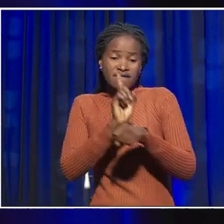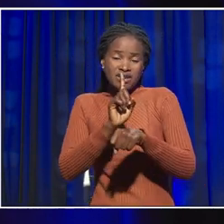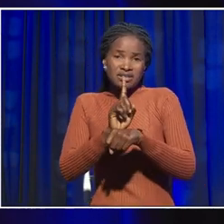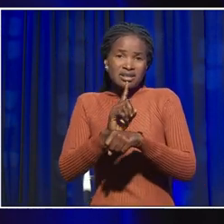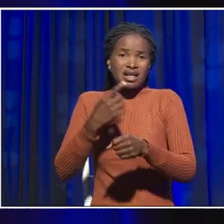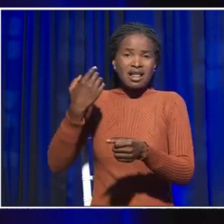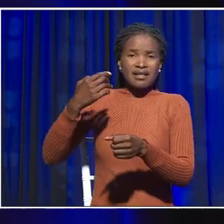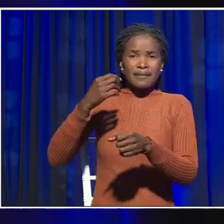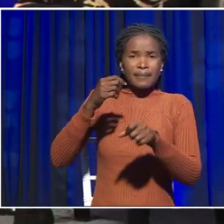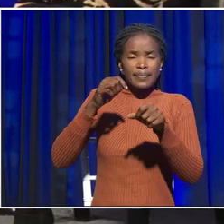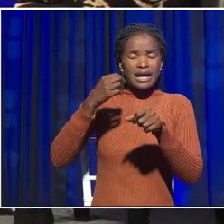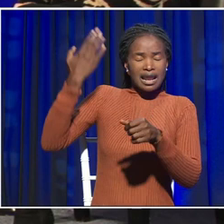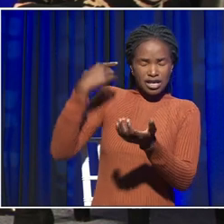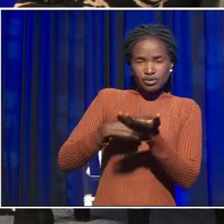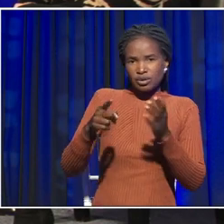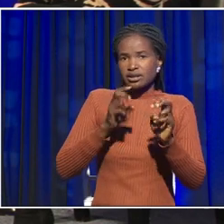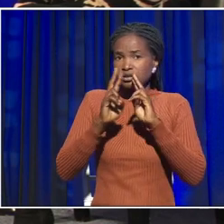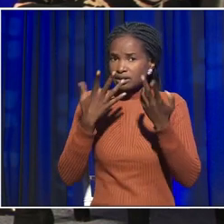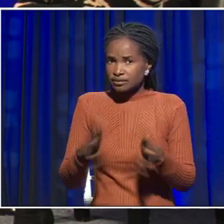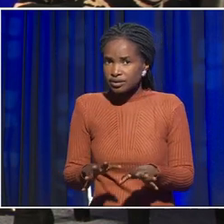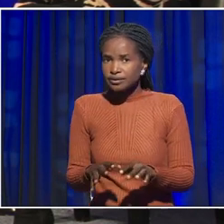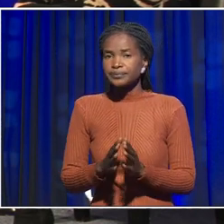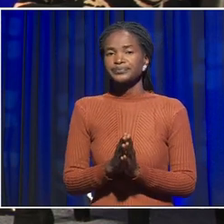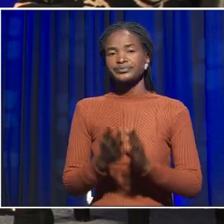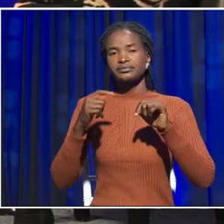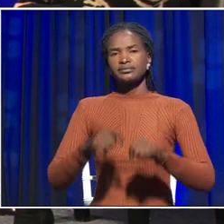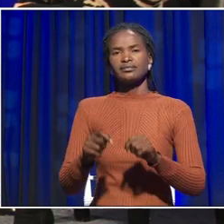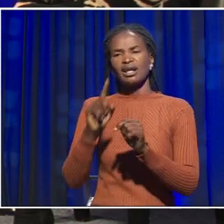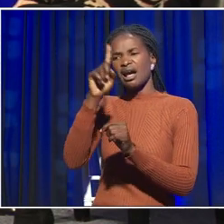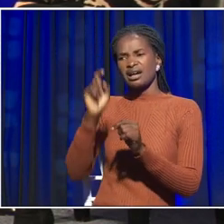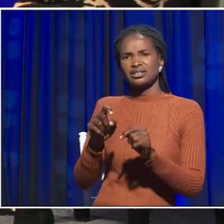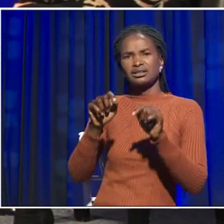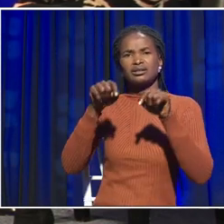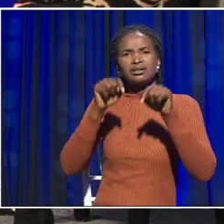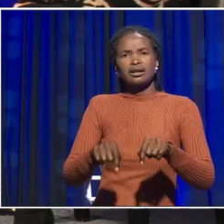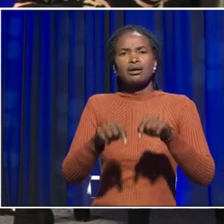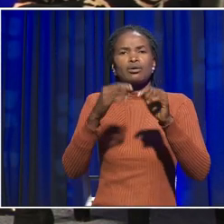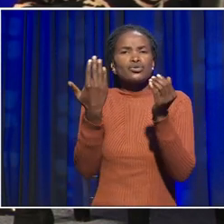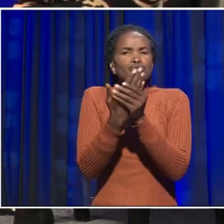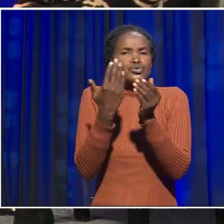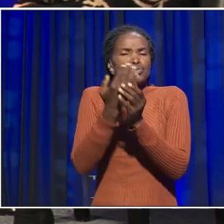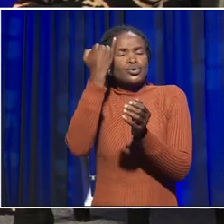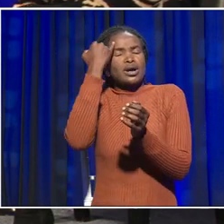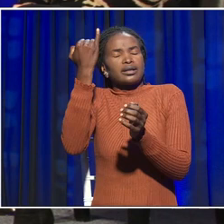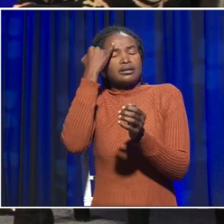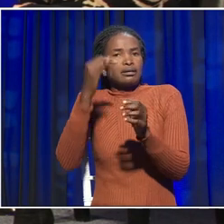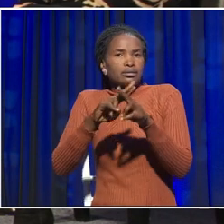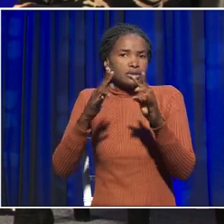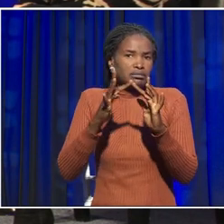exciting discussion. LucyMay, this whole digital world, digital innovation, yes. I